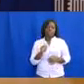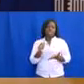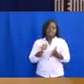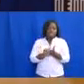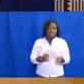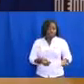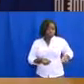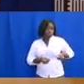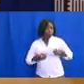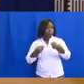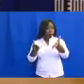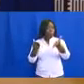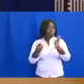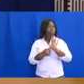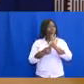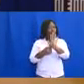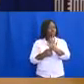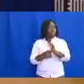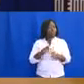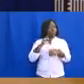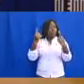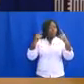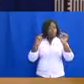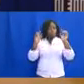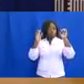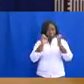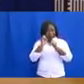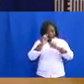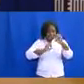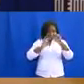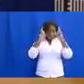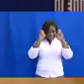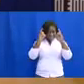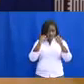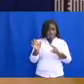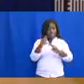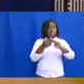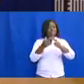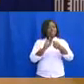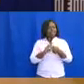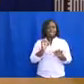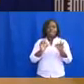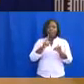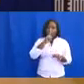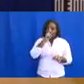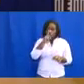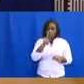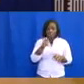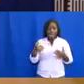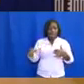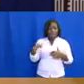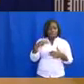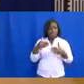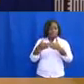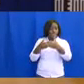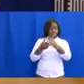must provide the context for us when we examine our figures. If, indeed, we are to be guided